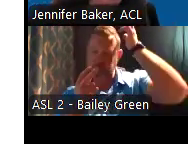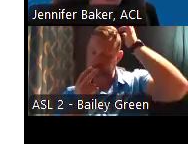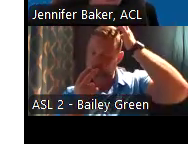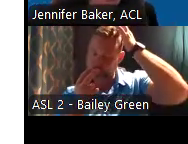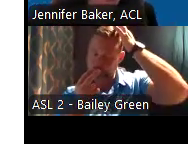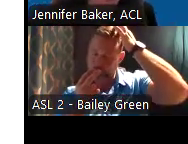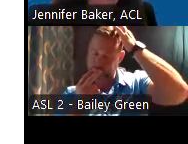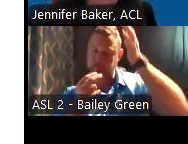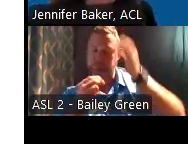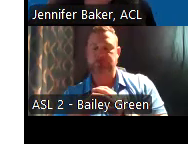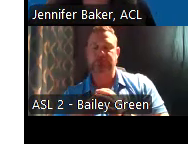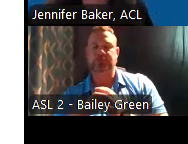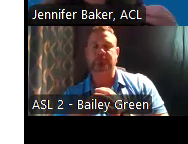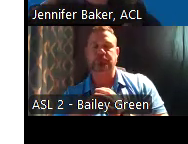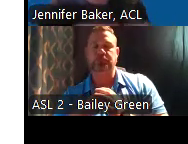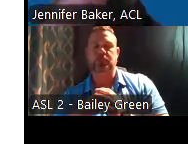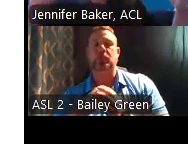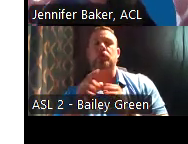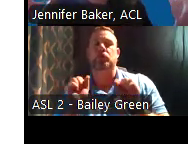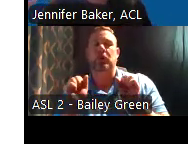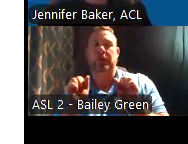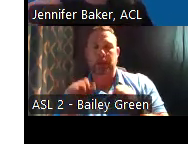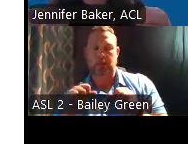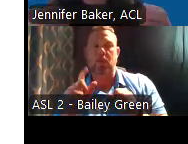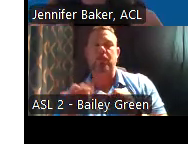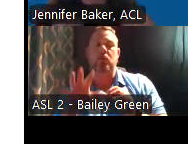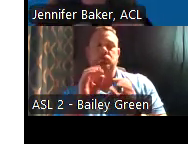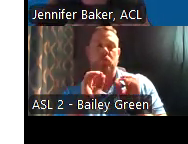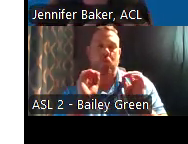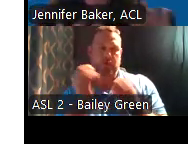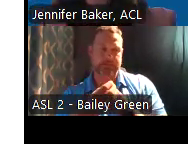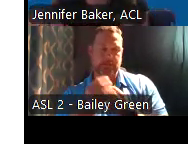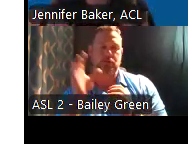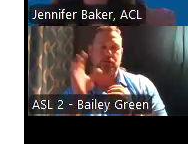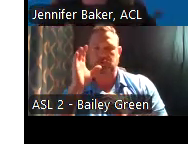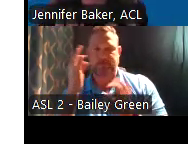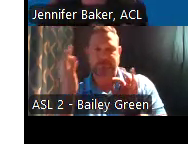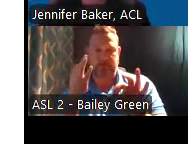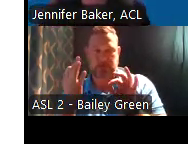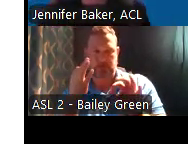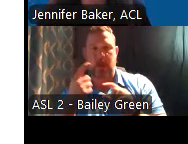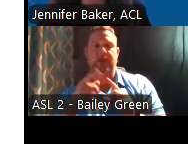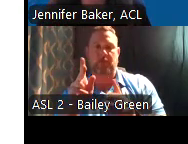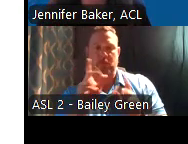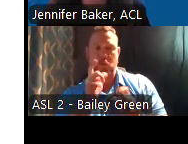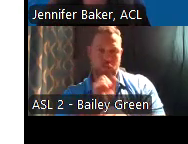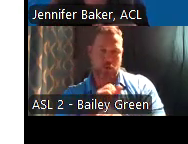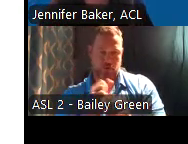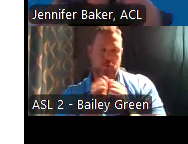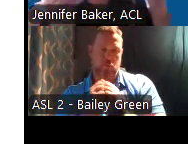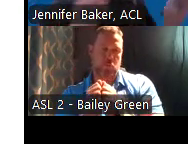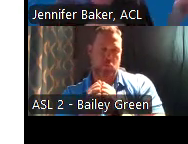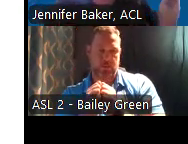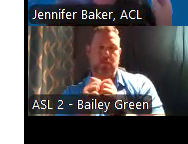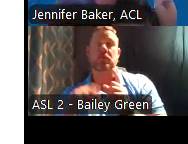this work, to enable those organizations to seek feedback from the folks that they work with, to